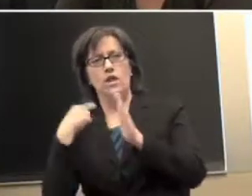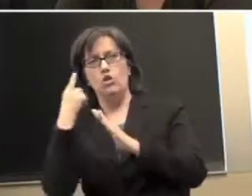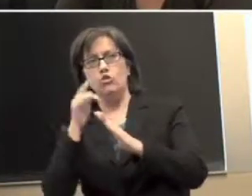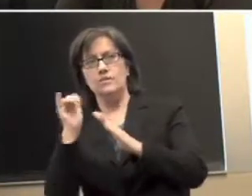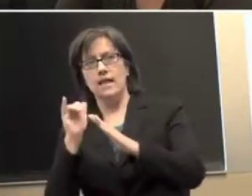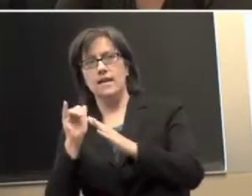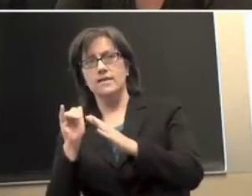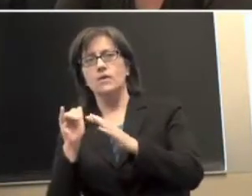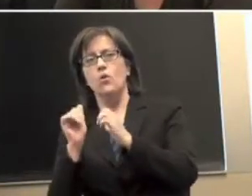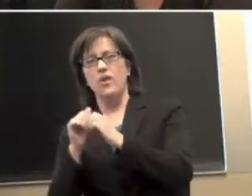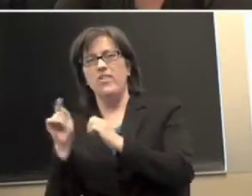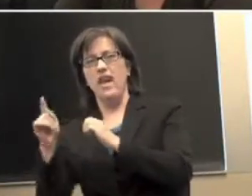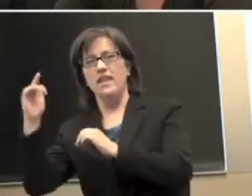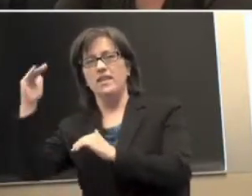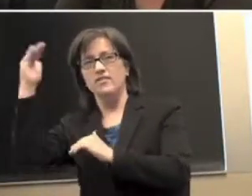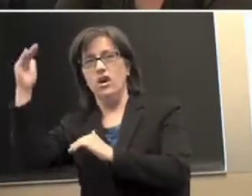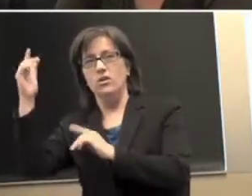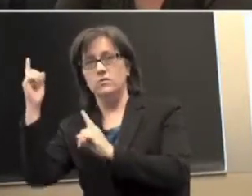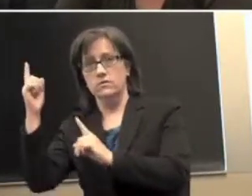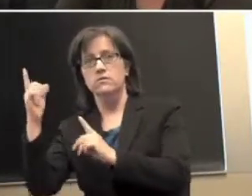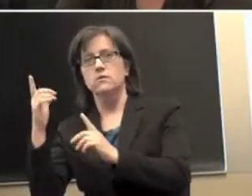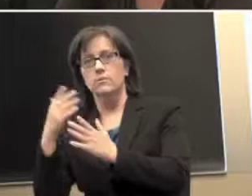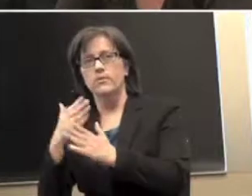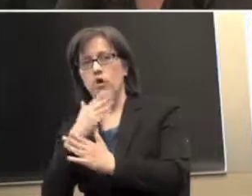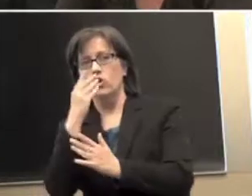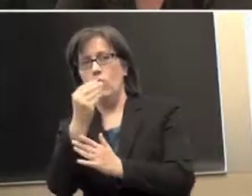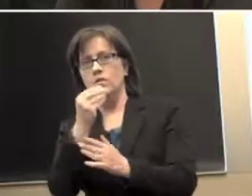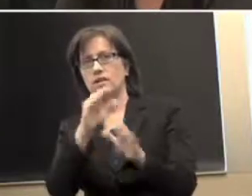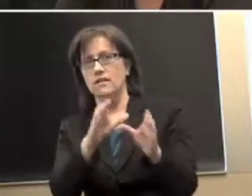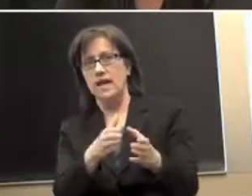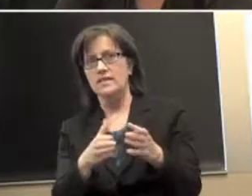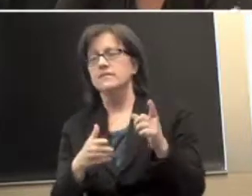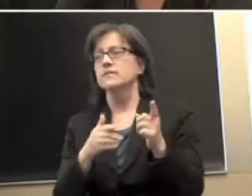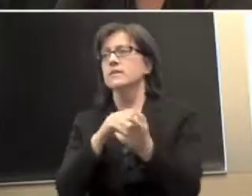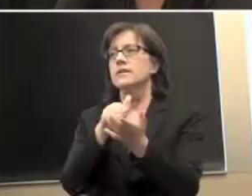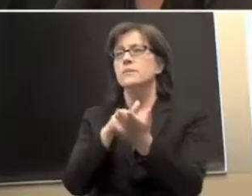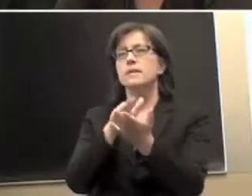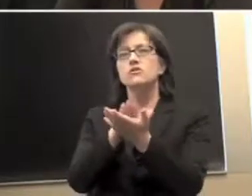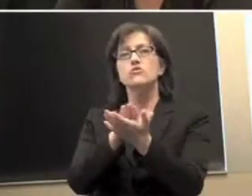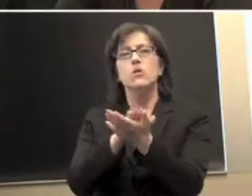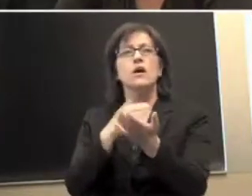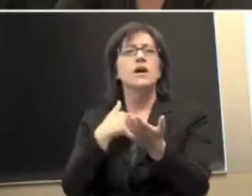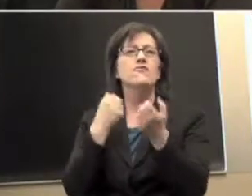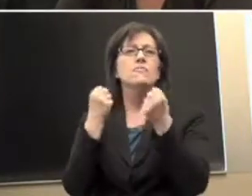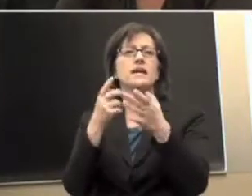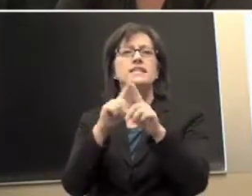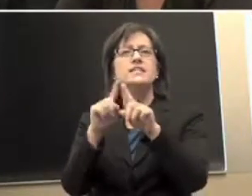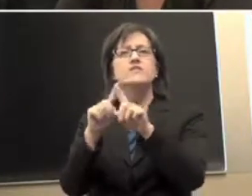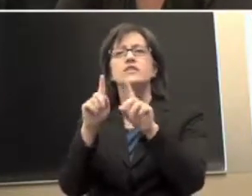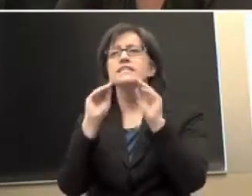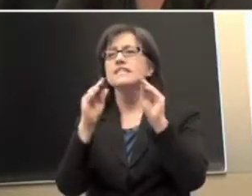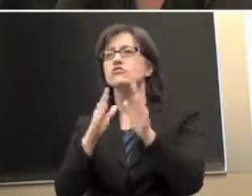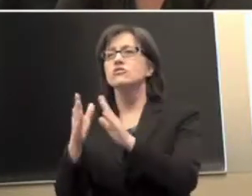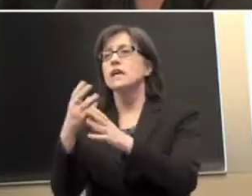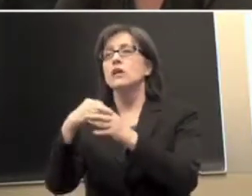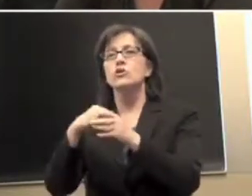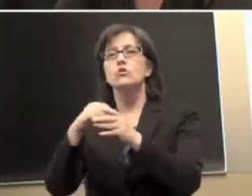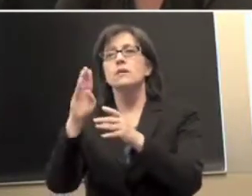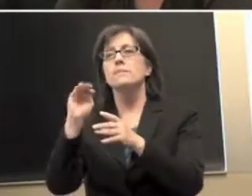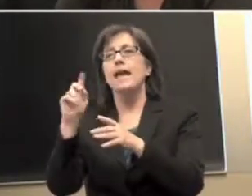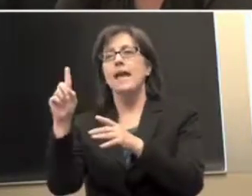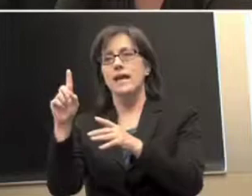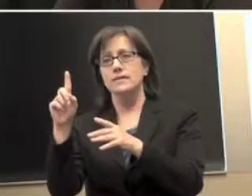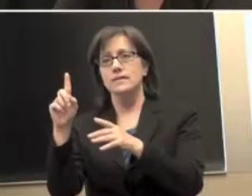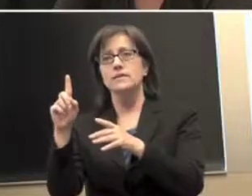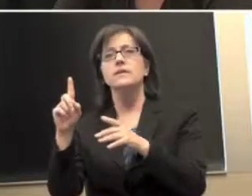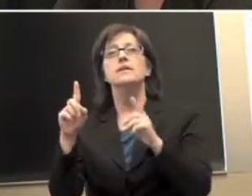to class. Being a middle school, he may have many different teachers, including band, and so he would be